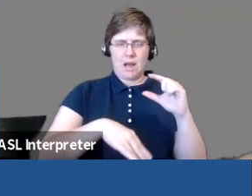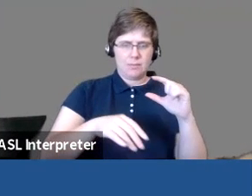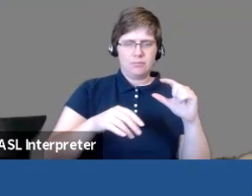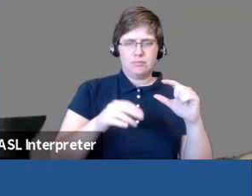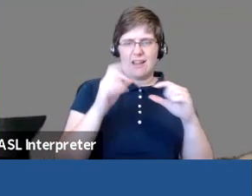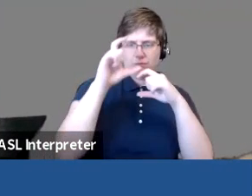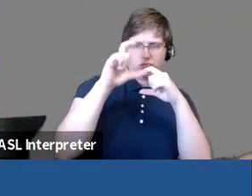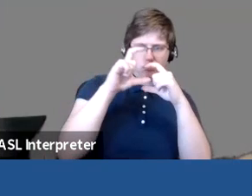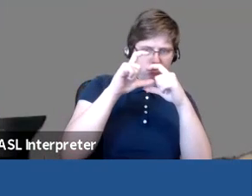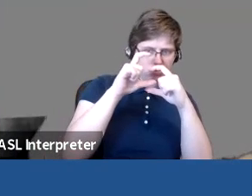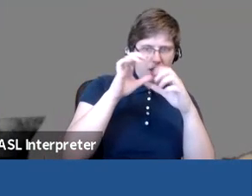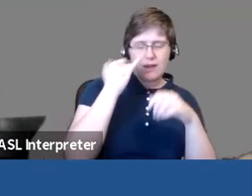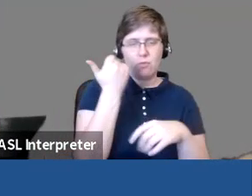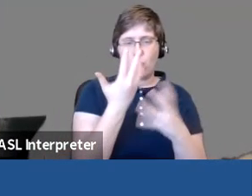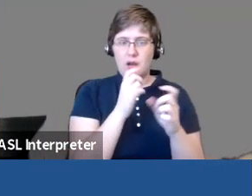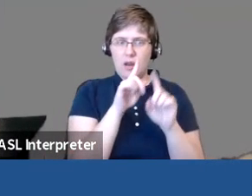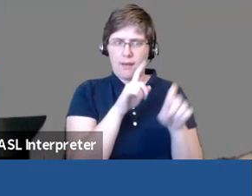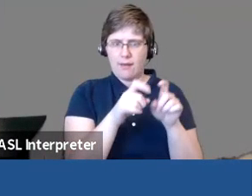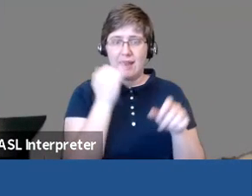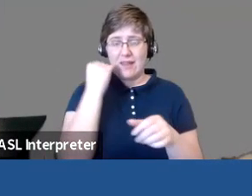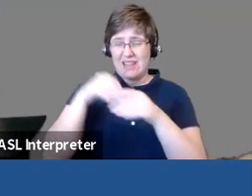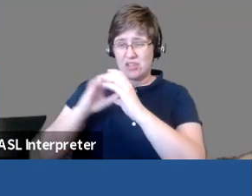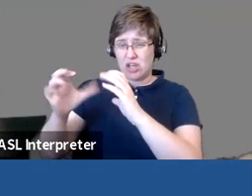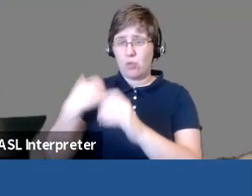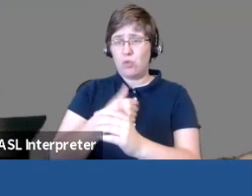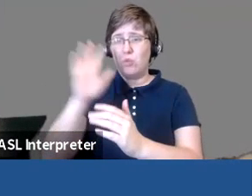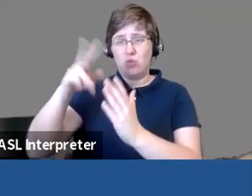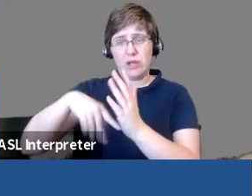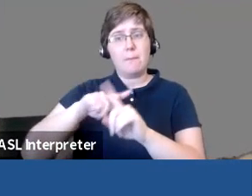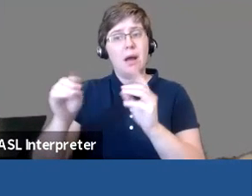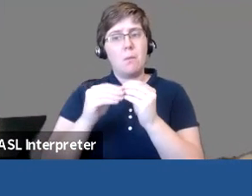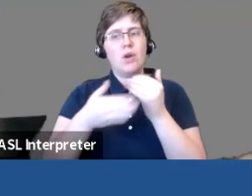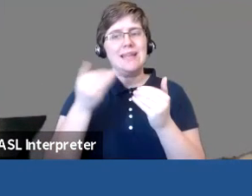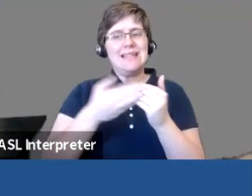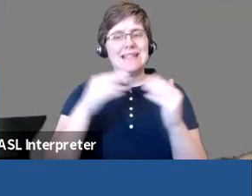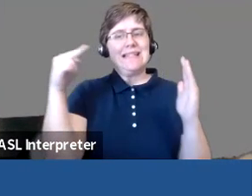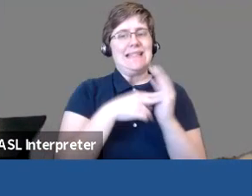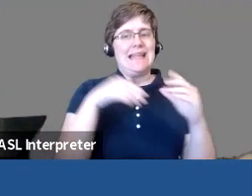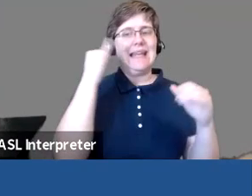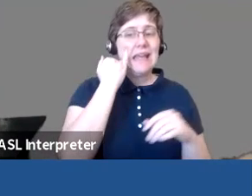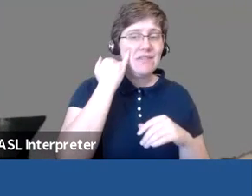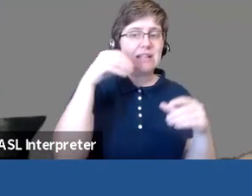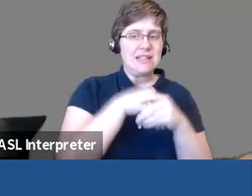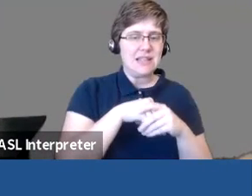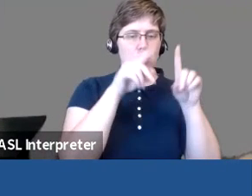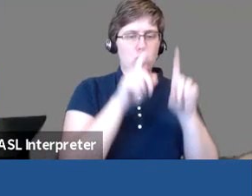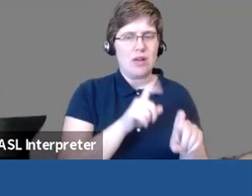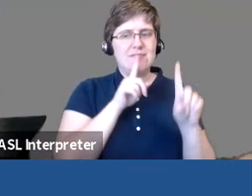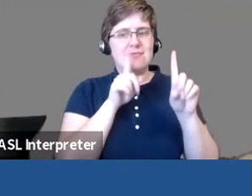enter questions there. If they do end up in the chat, we'll read them off, but it's easier to sort through them if folks